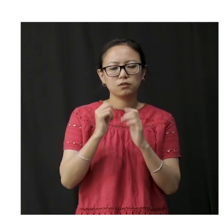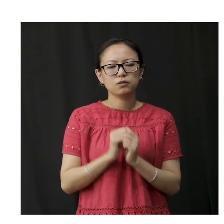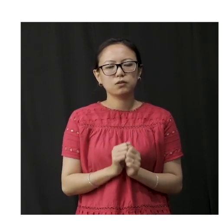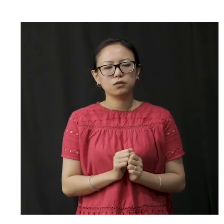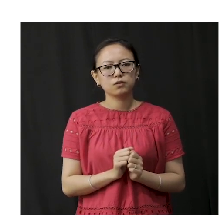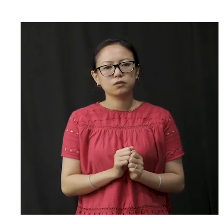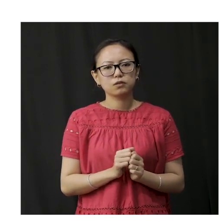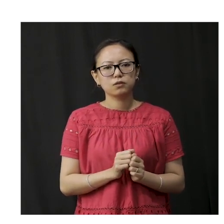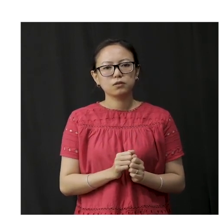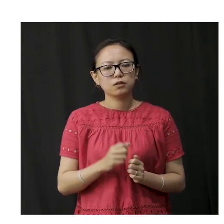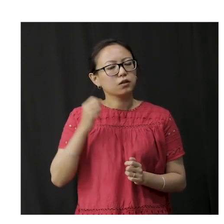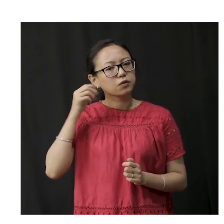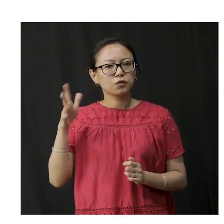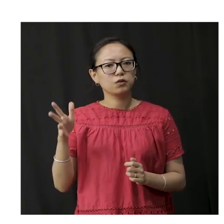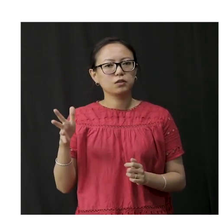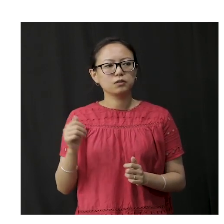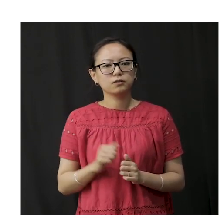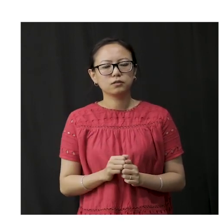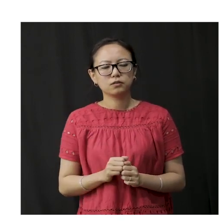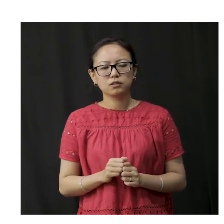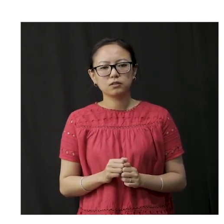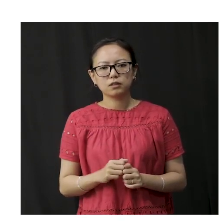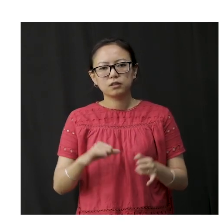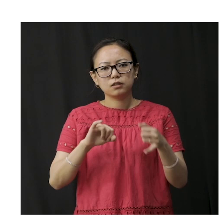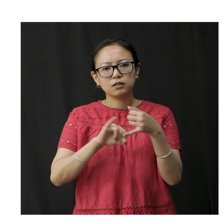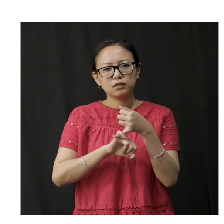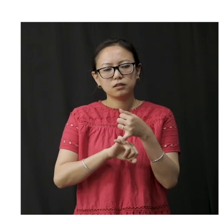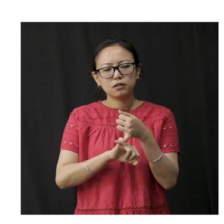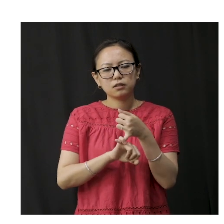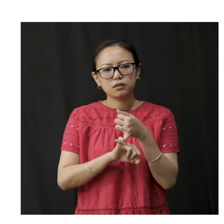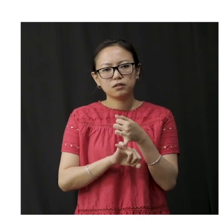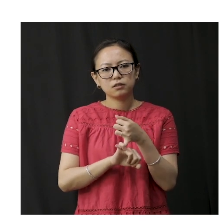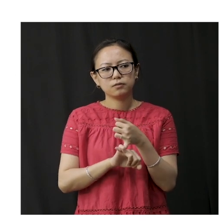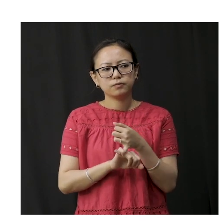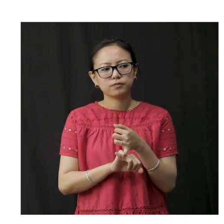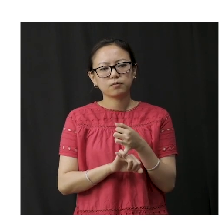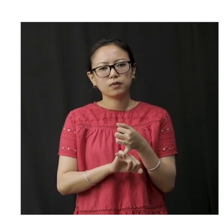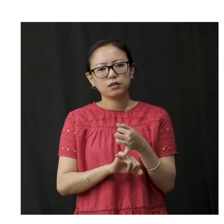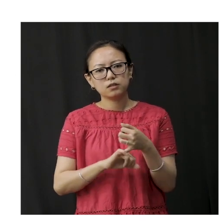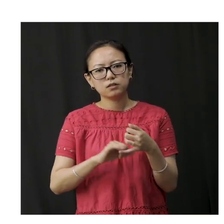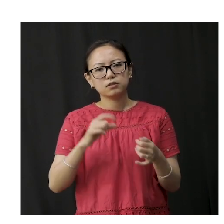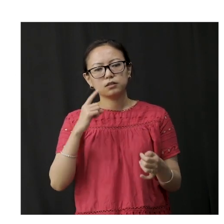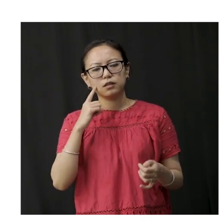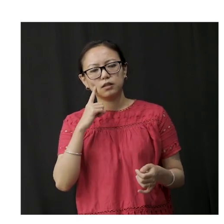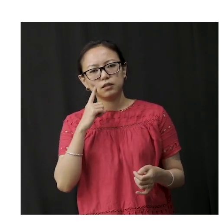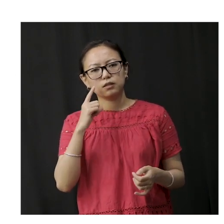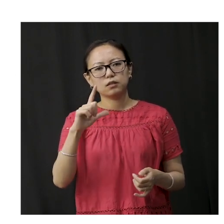GOLD, gold. The next is silver. It is shaded in silver color.